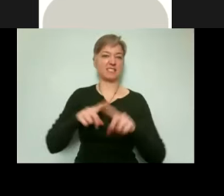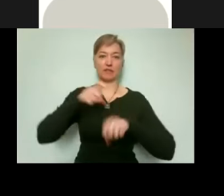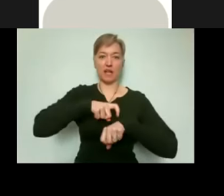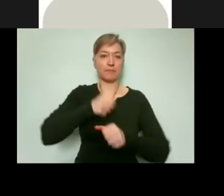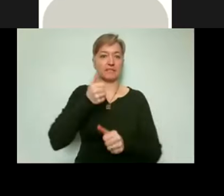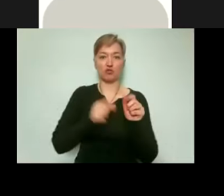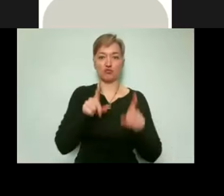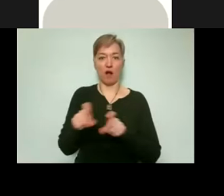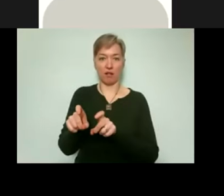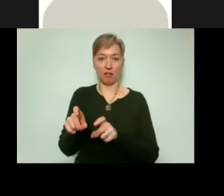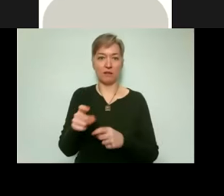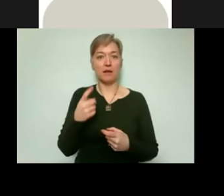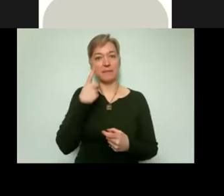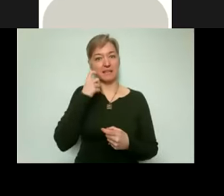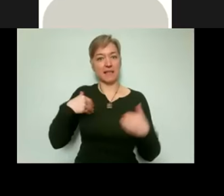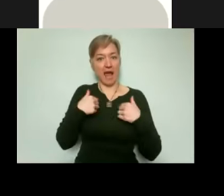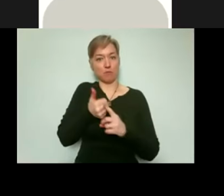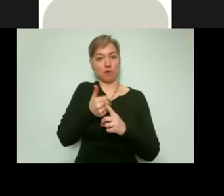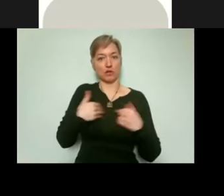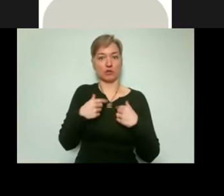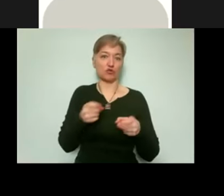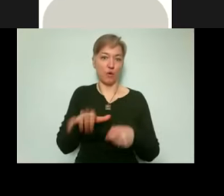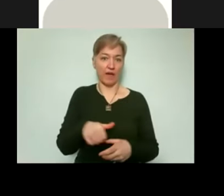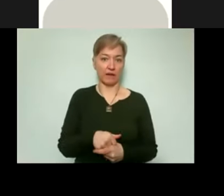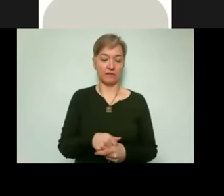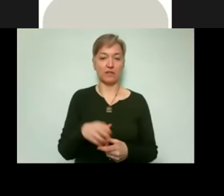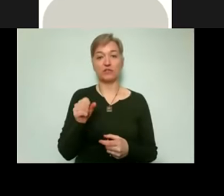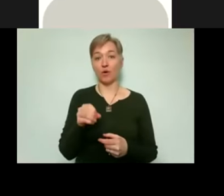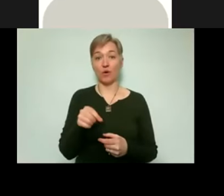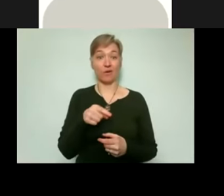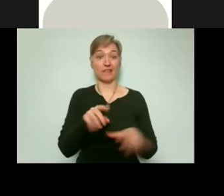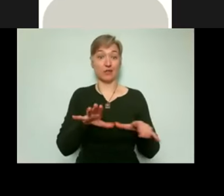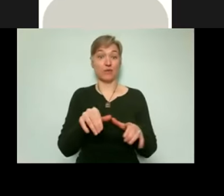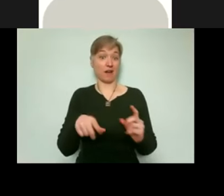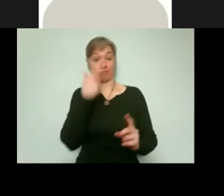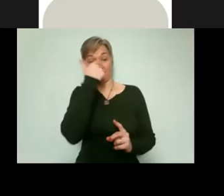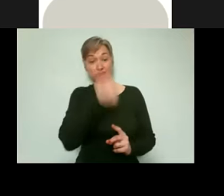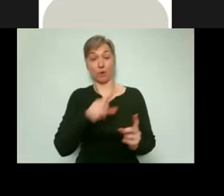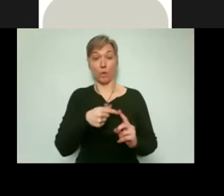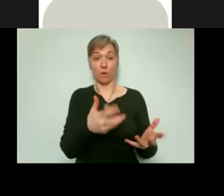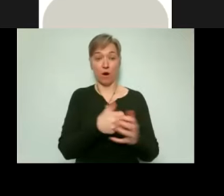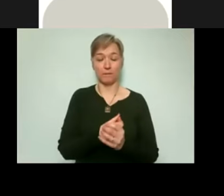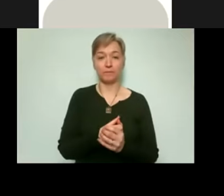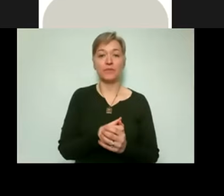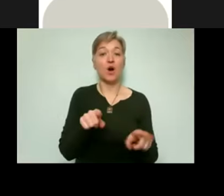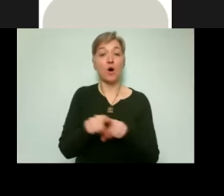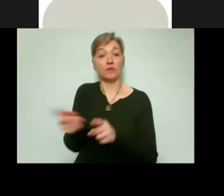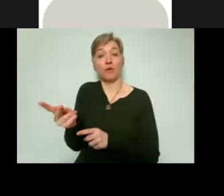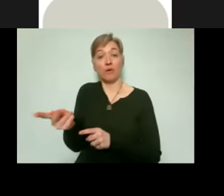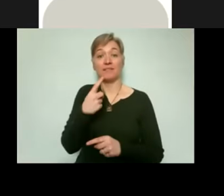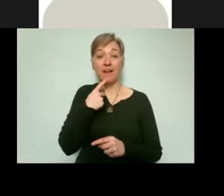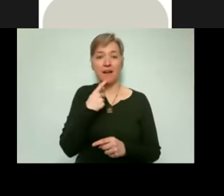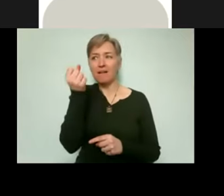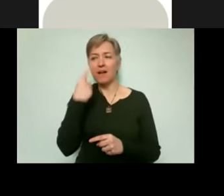that's because those are under the animal's control. And so they just do them when they want to do them. And finally, they pointed out, look, we collected all